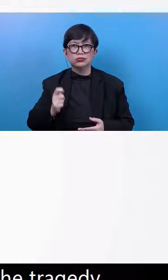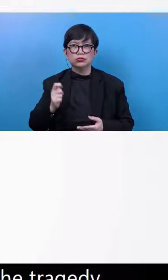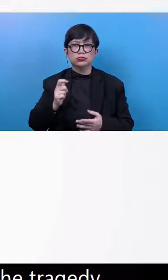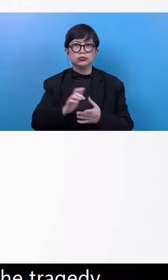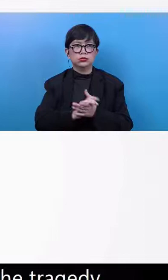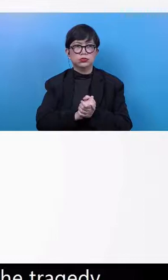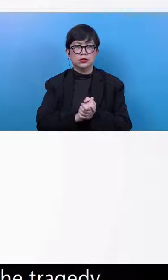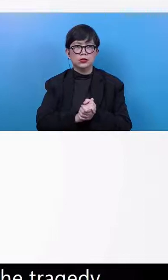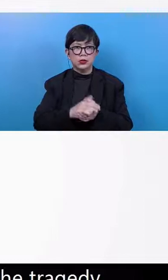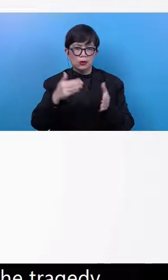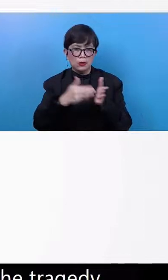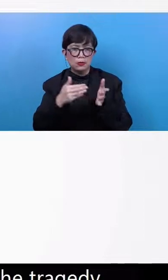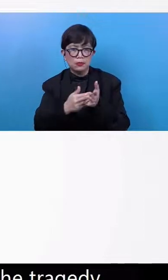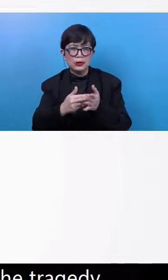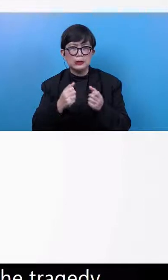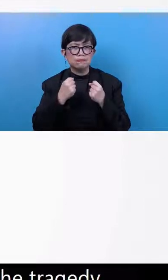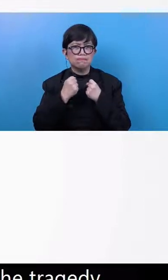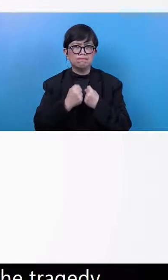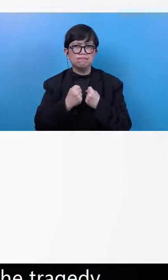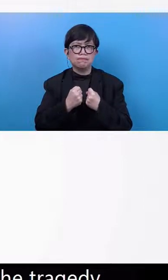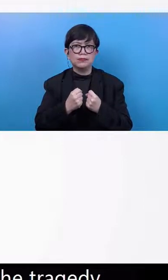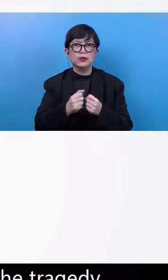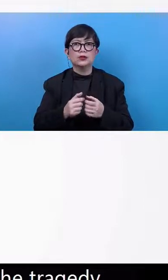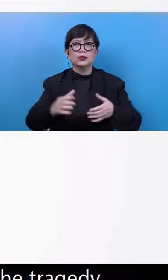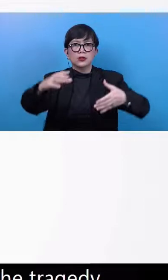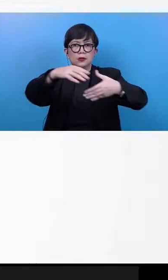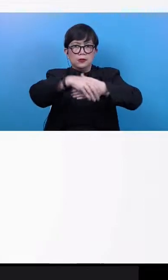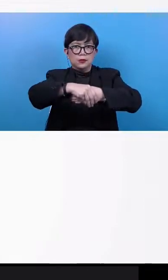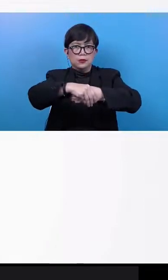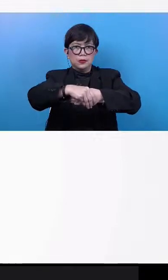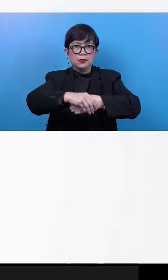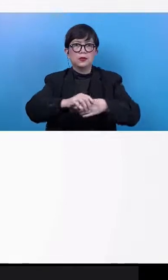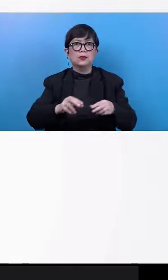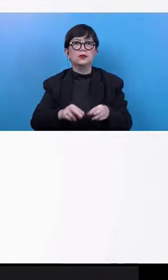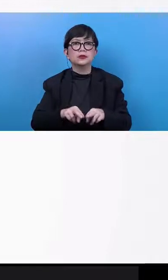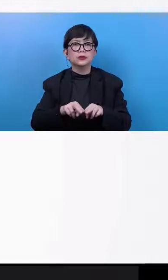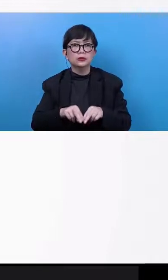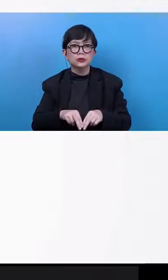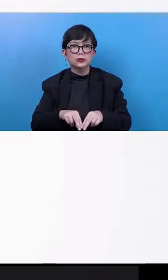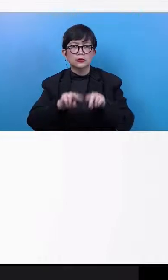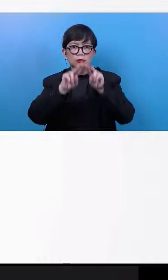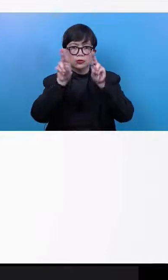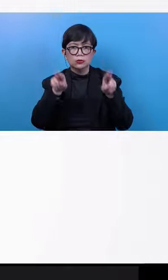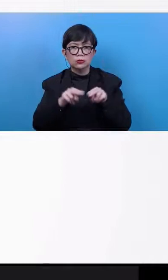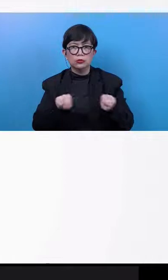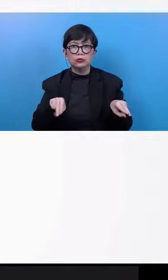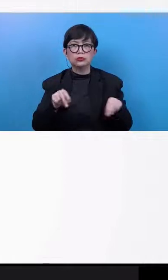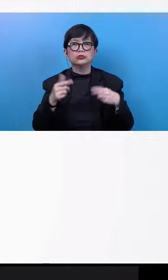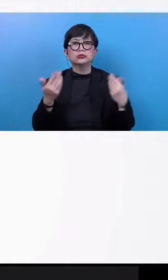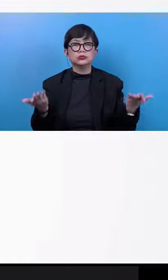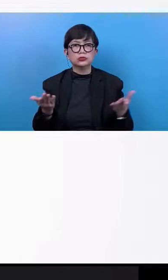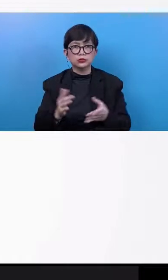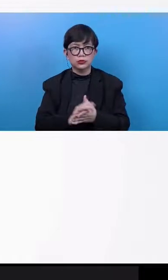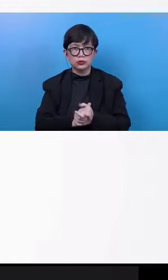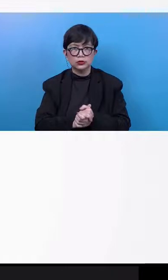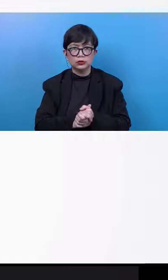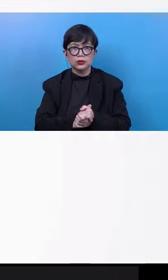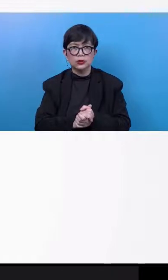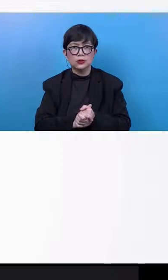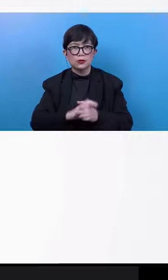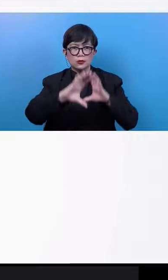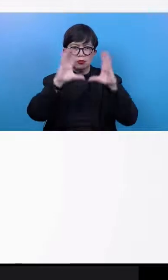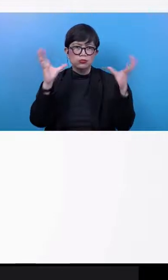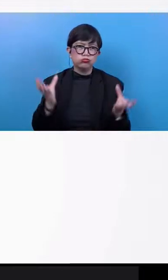architecture, the world was not doing well on human security. 6 out of every 7 people globally were